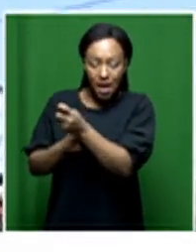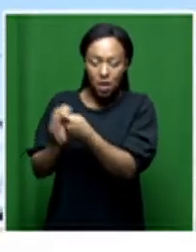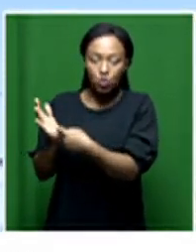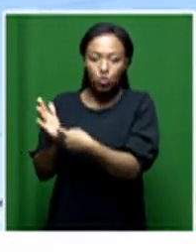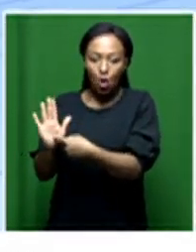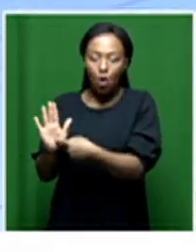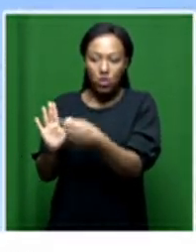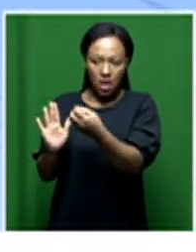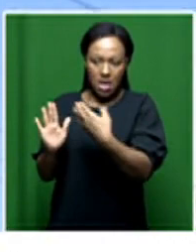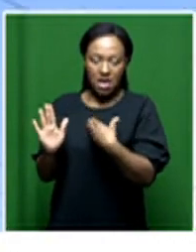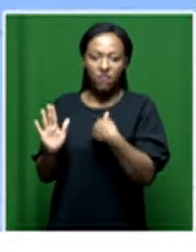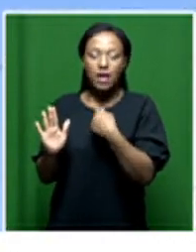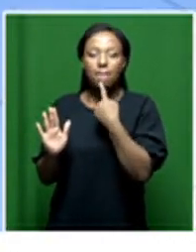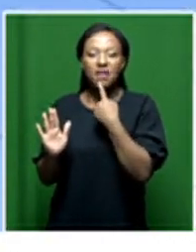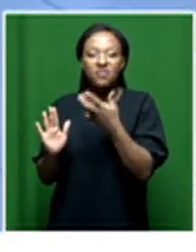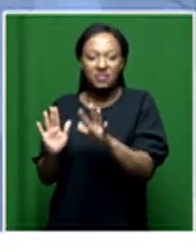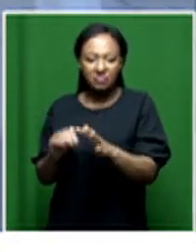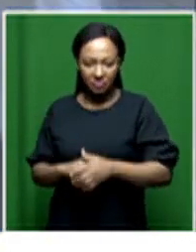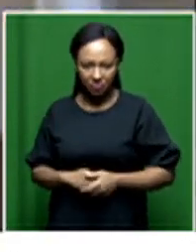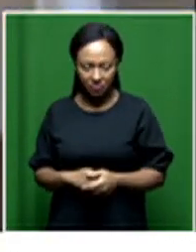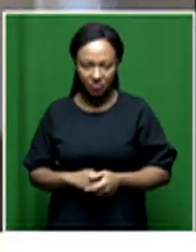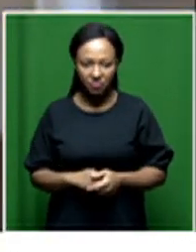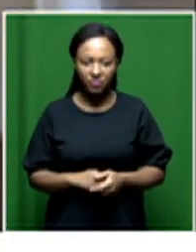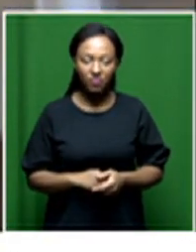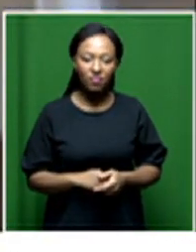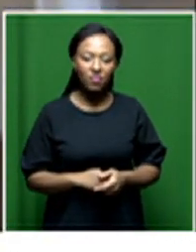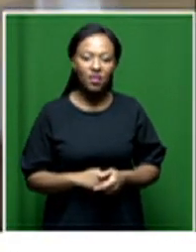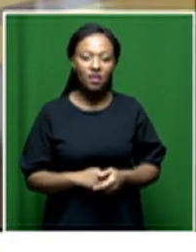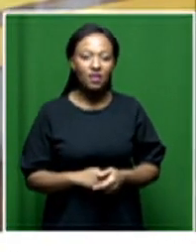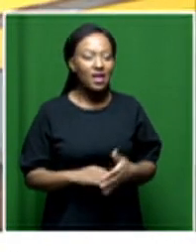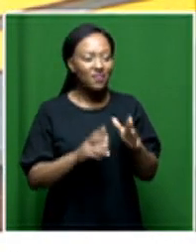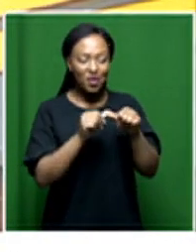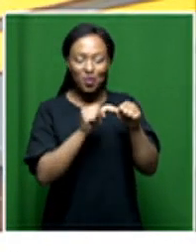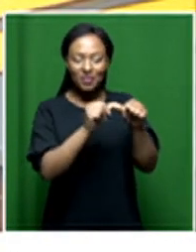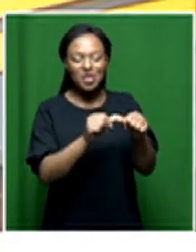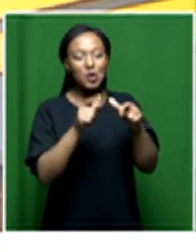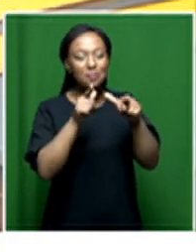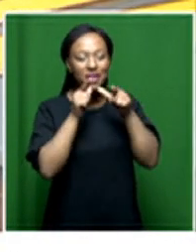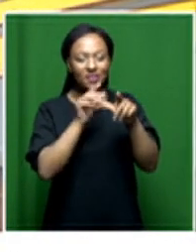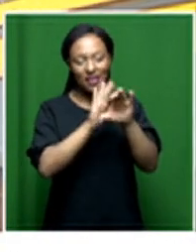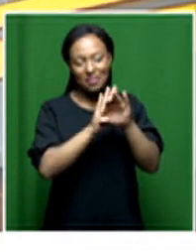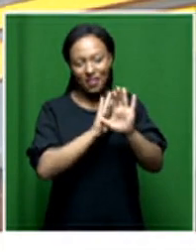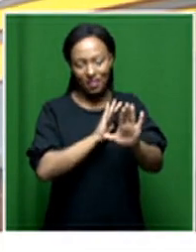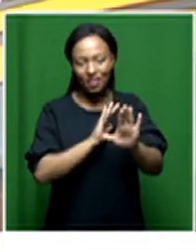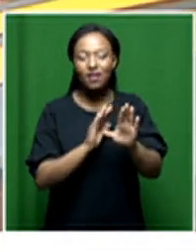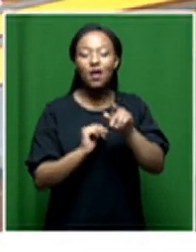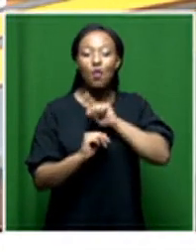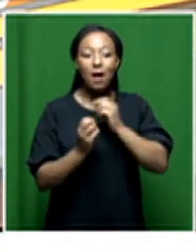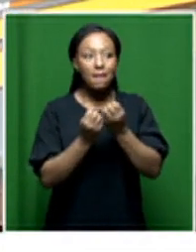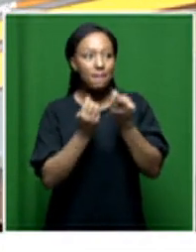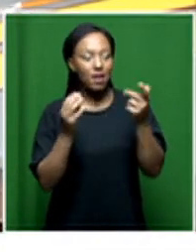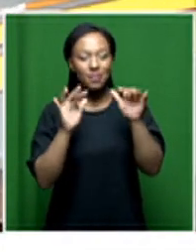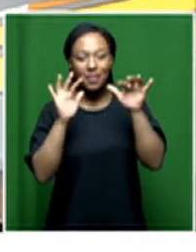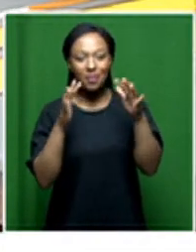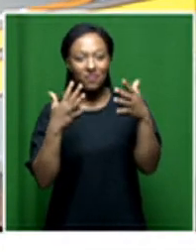them providing that battery for you. Indeed. Well, I suppose if we keep on with your pizza analysis, I mean, it's at the end of the day, a lot of